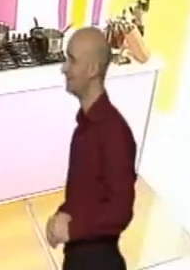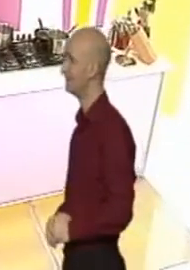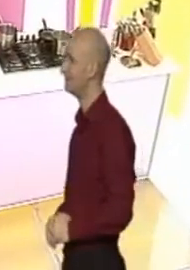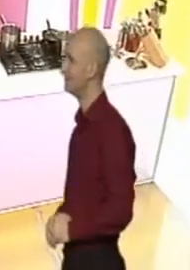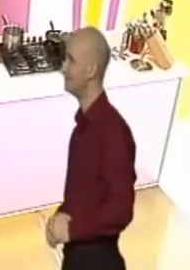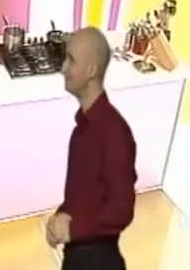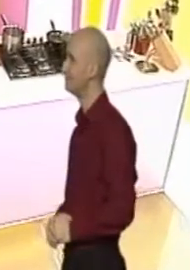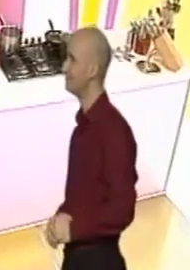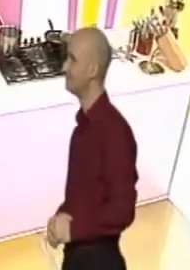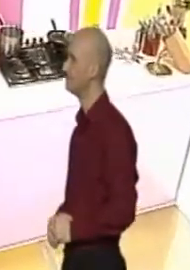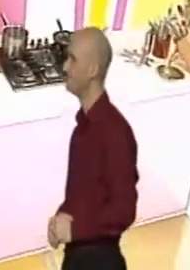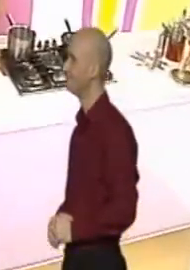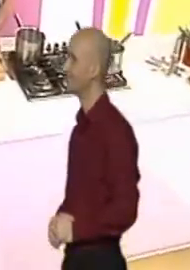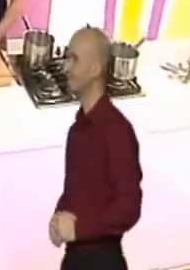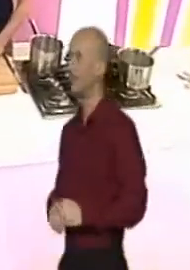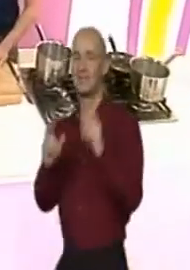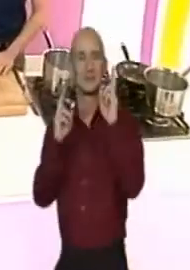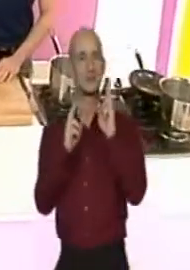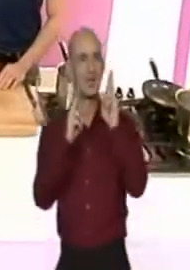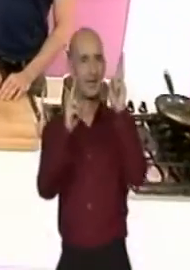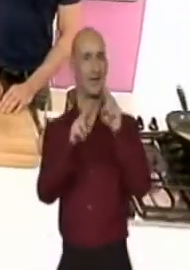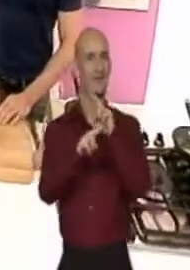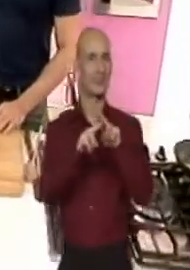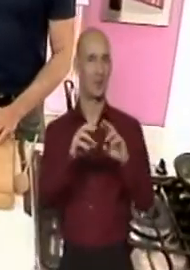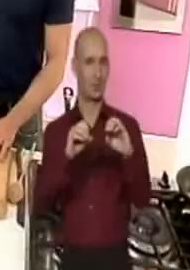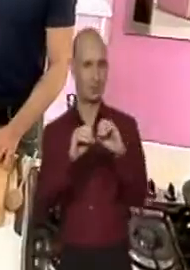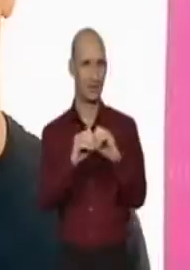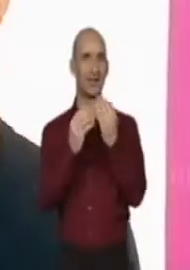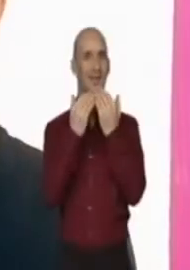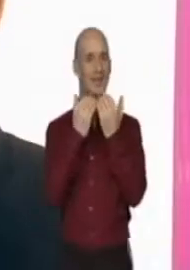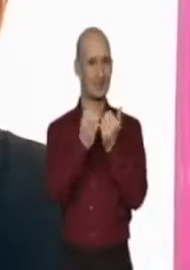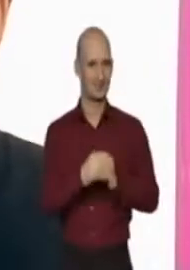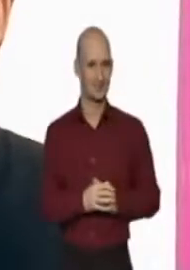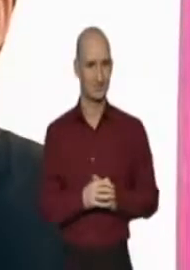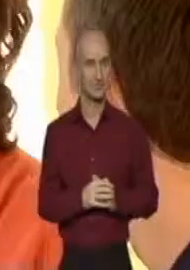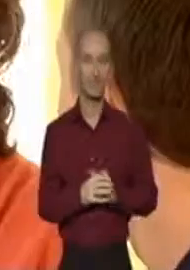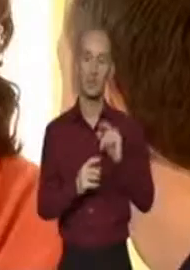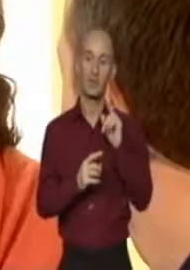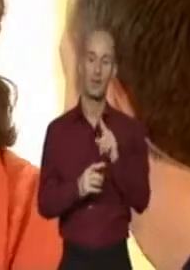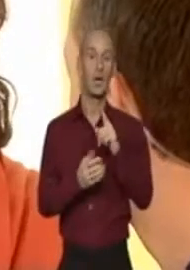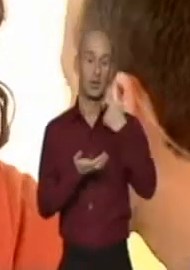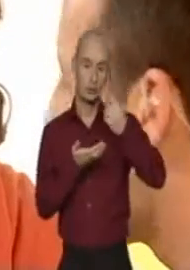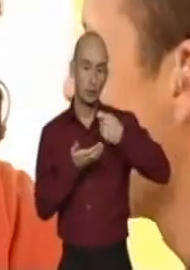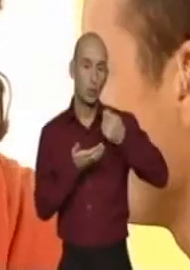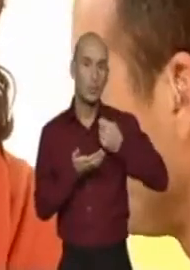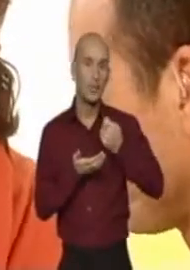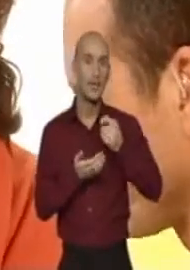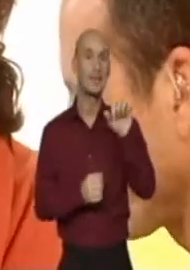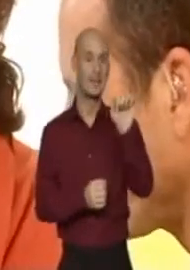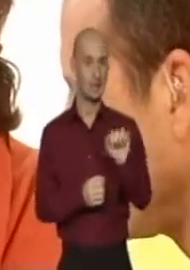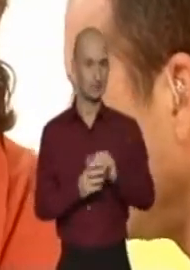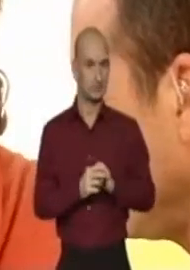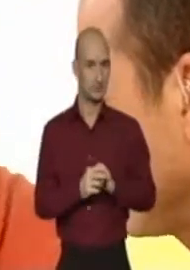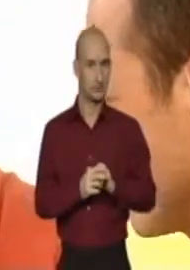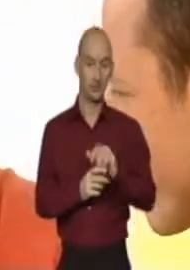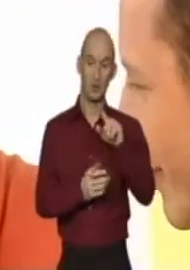Now, my little present to myself is Chef Frank Bordoni. Frank, welcome to the show. Thank you. Now, you're doing a soup today.